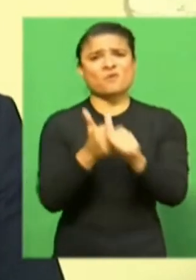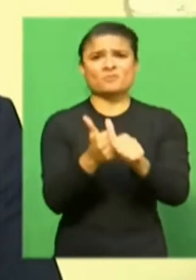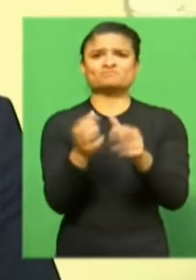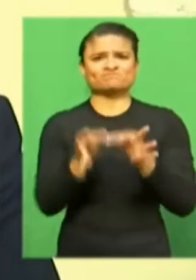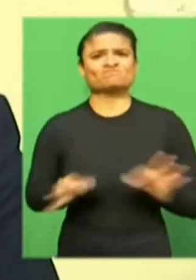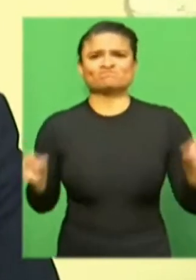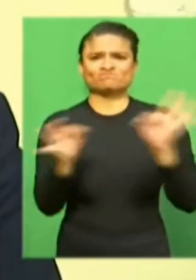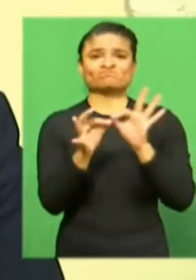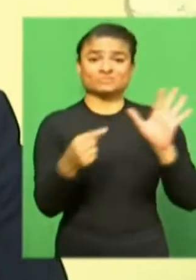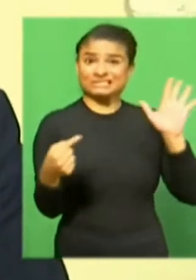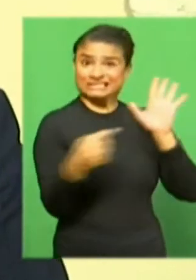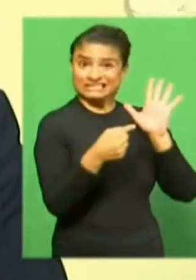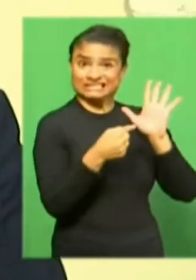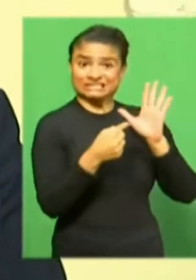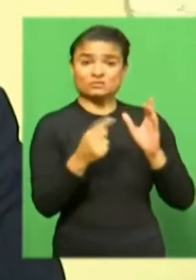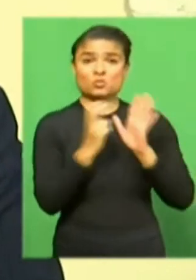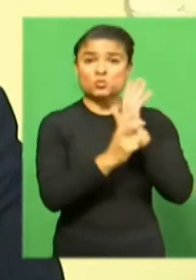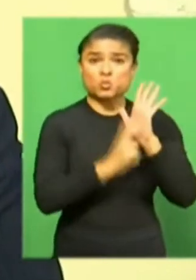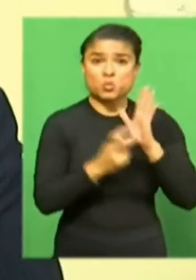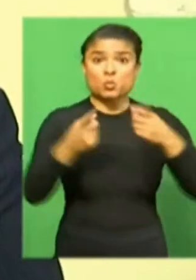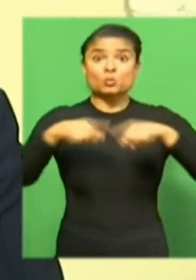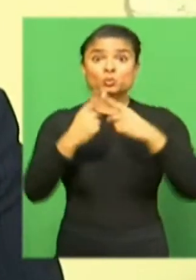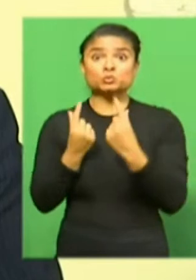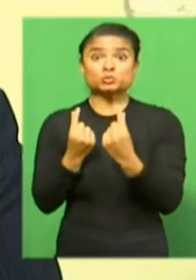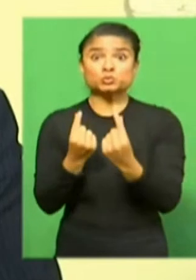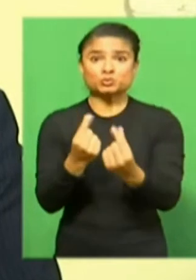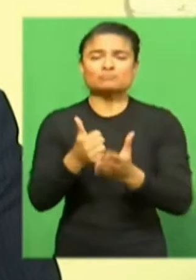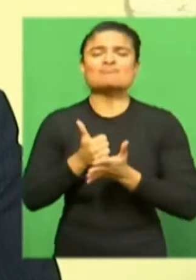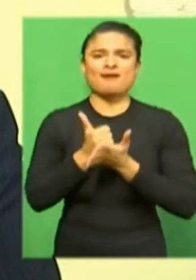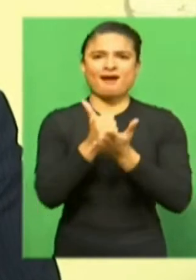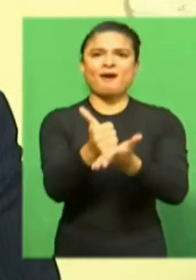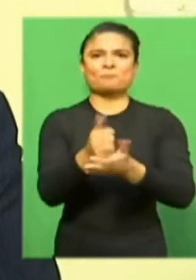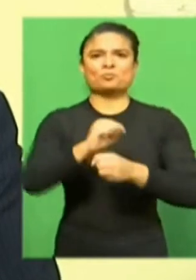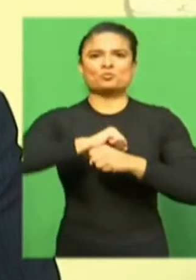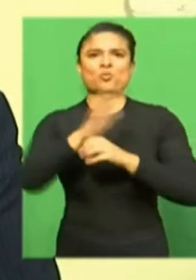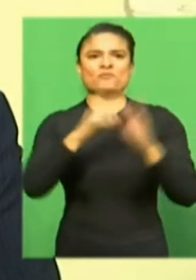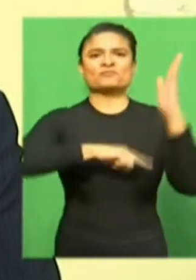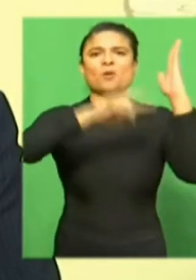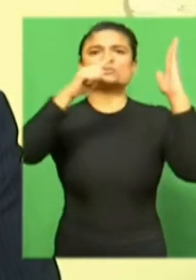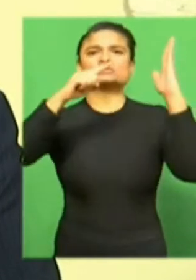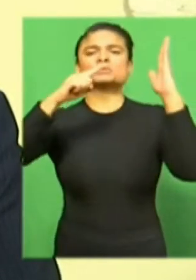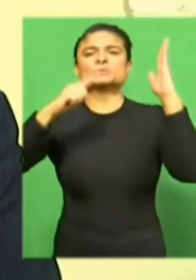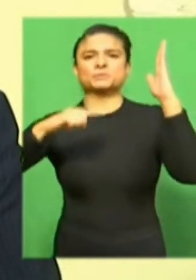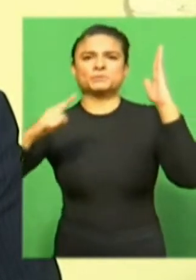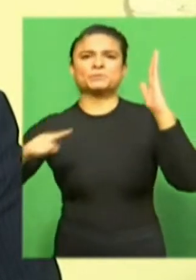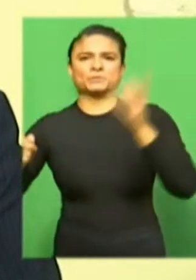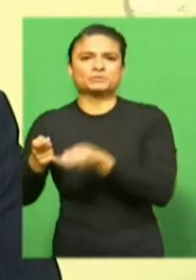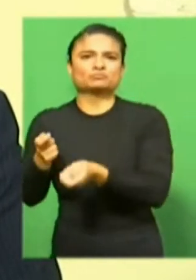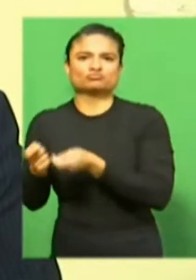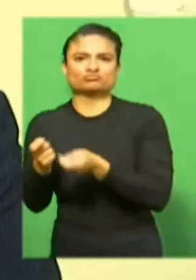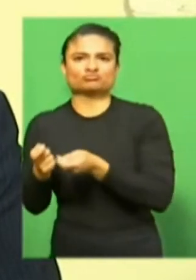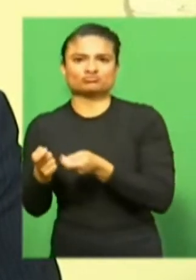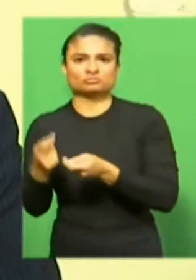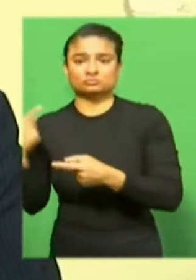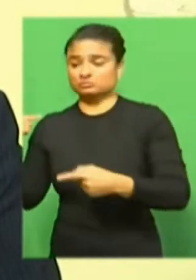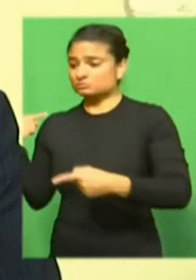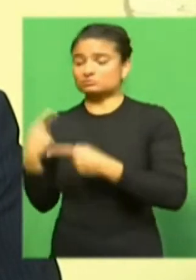The average number of daily new infections over the last week was around 12,000 new infections a